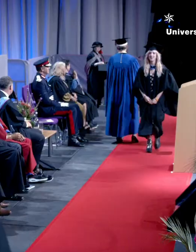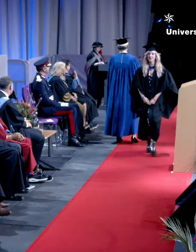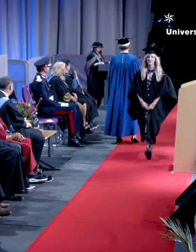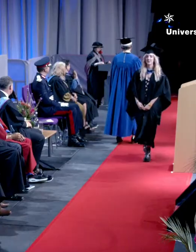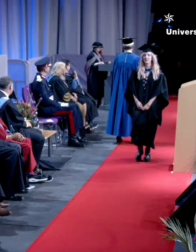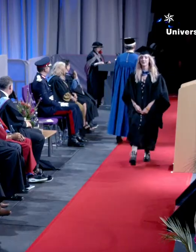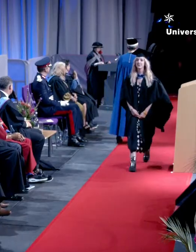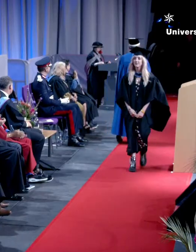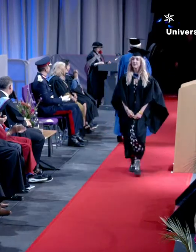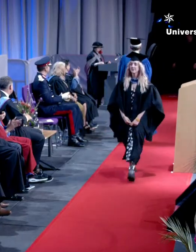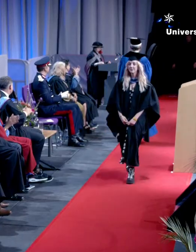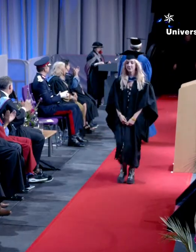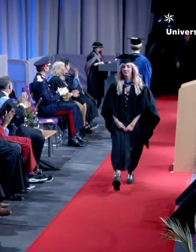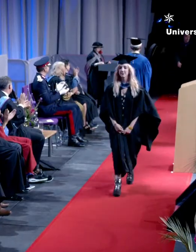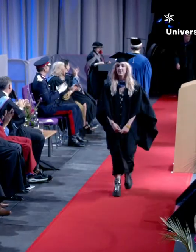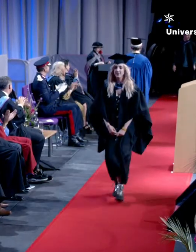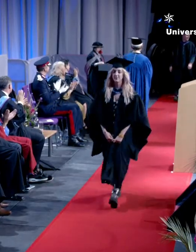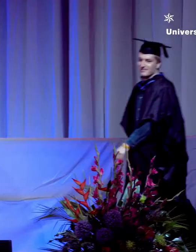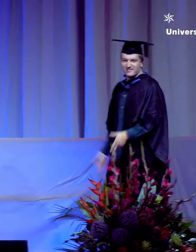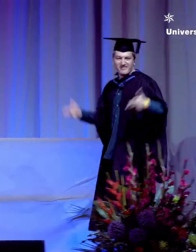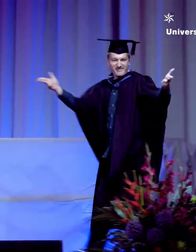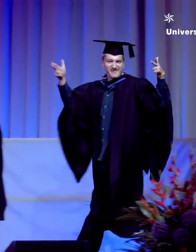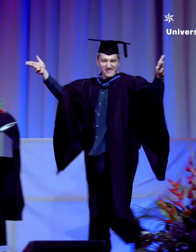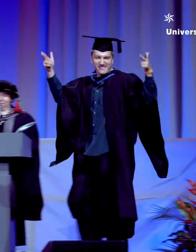Brian Purvis.